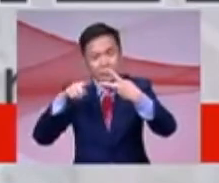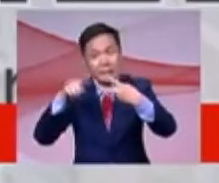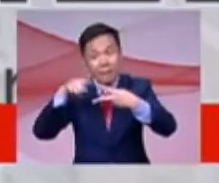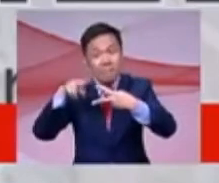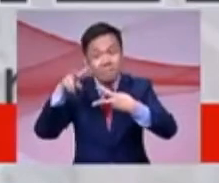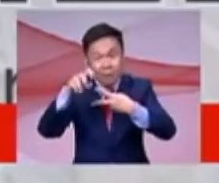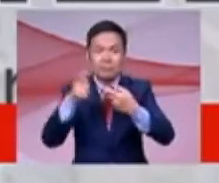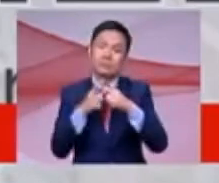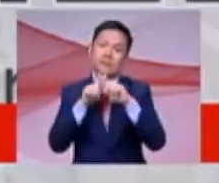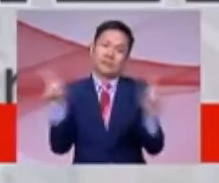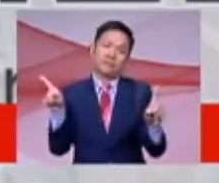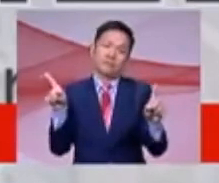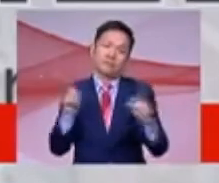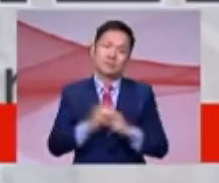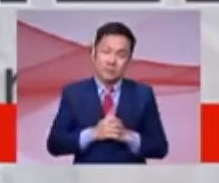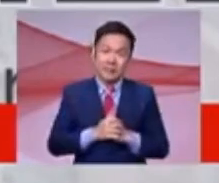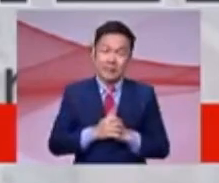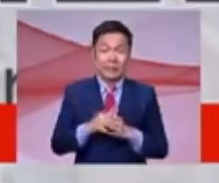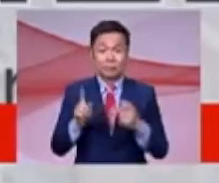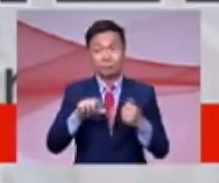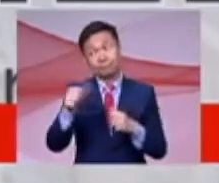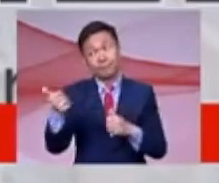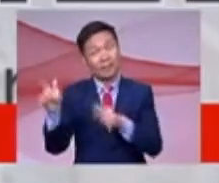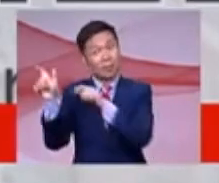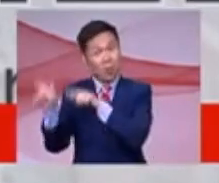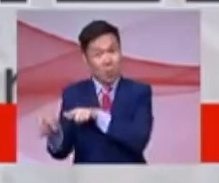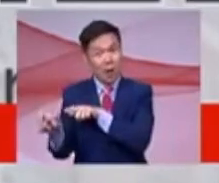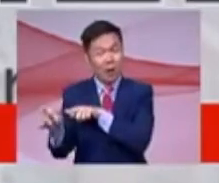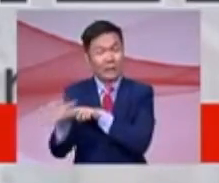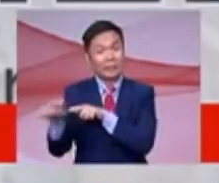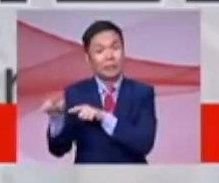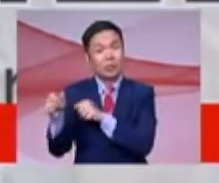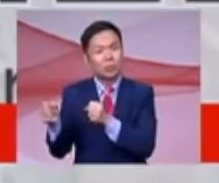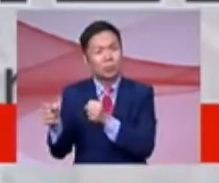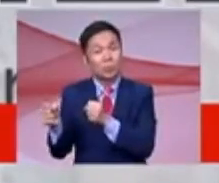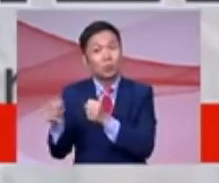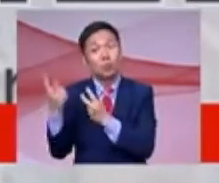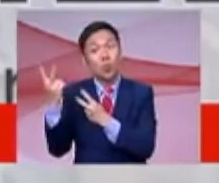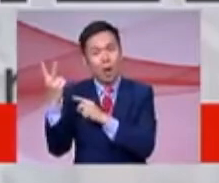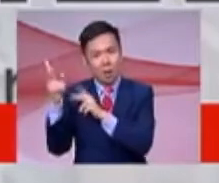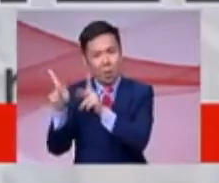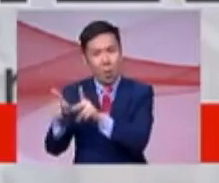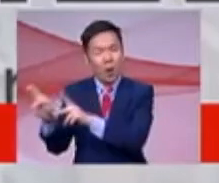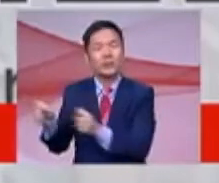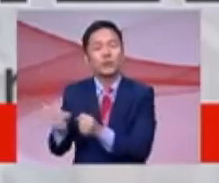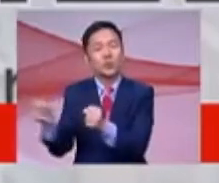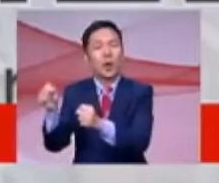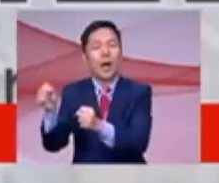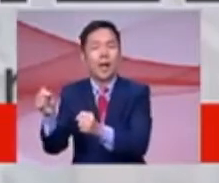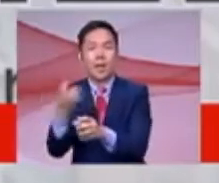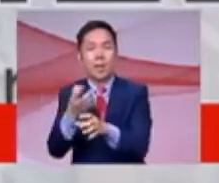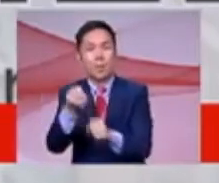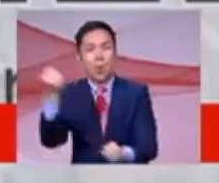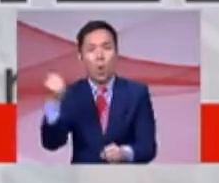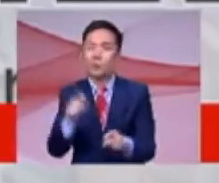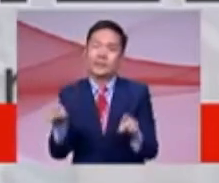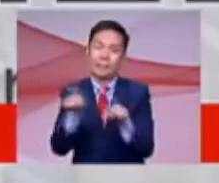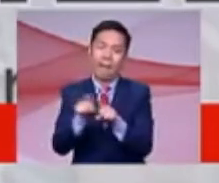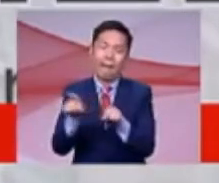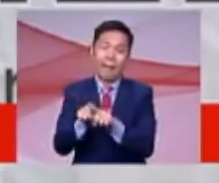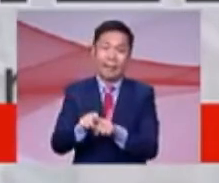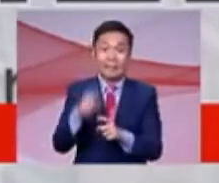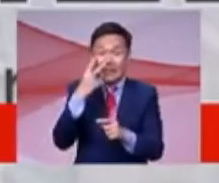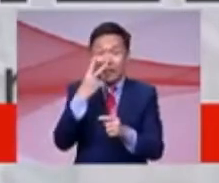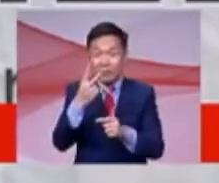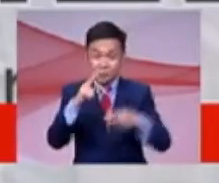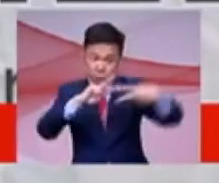this is a reinfection. Then we have another case similarly in Sungai, two cases in Sungai Buloh, also the same. So if we have